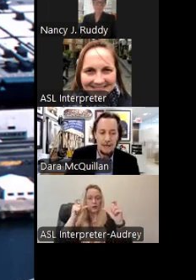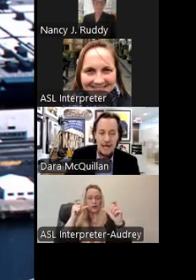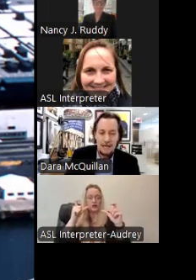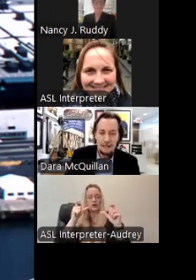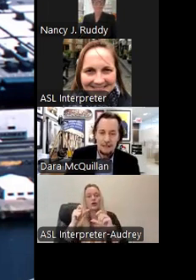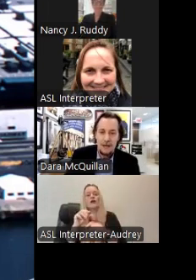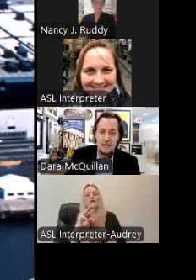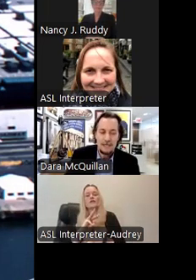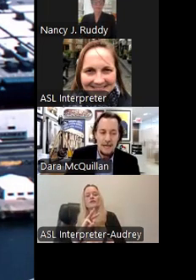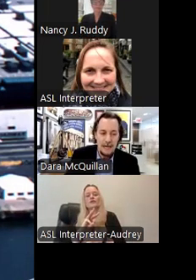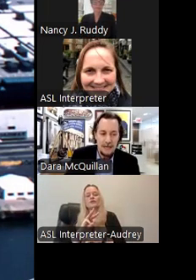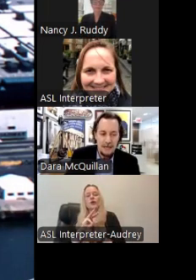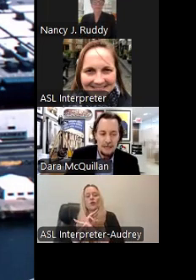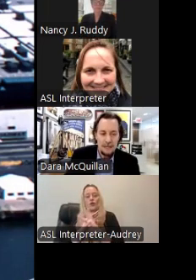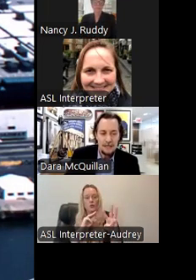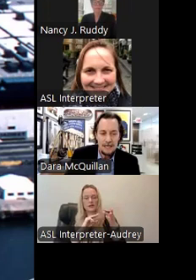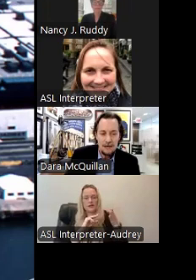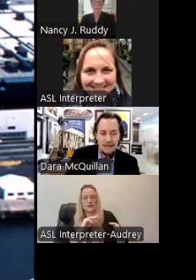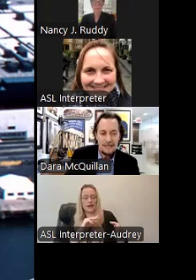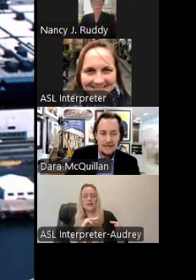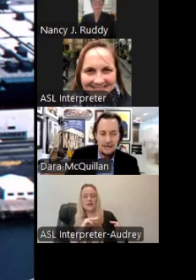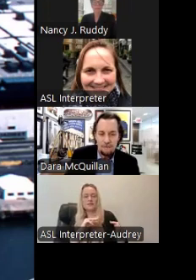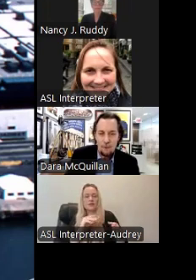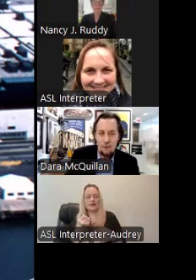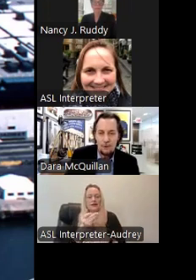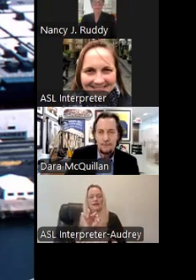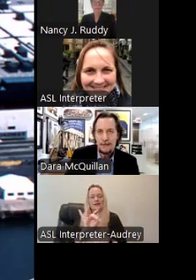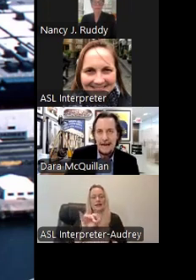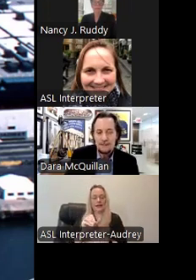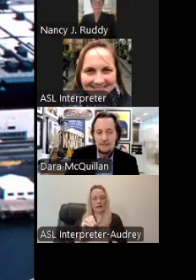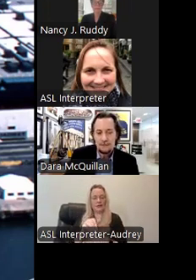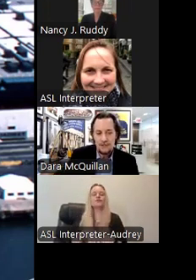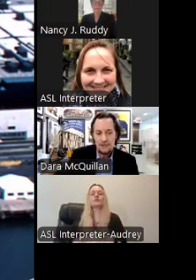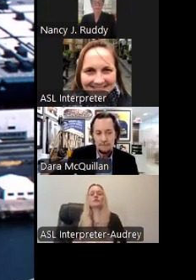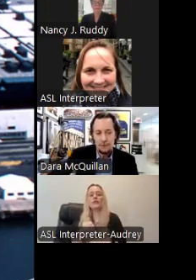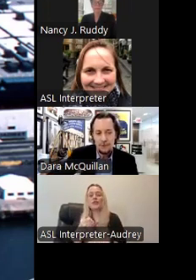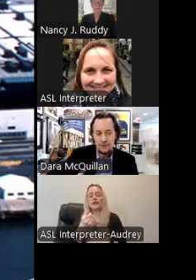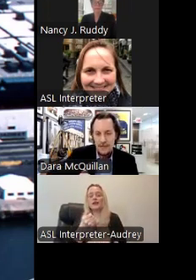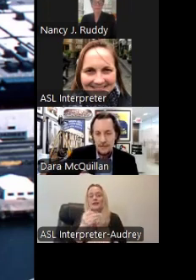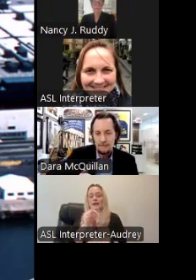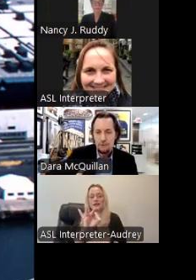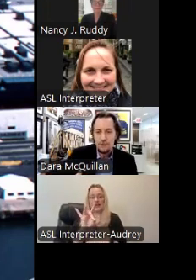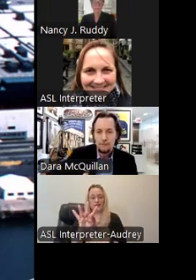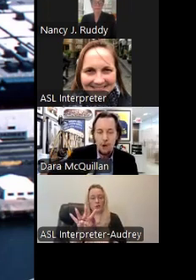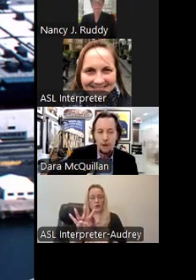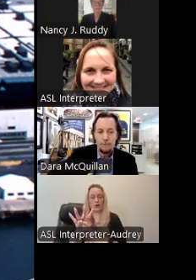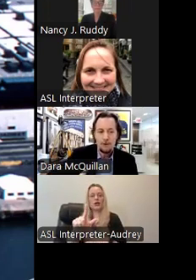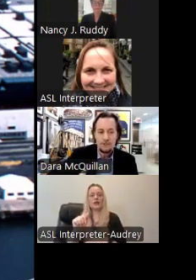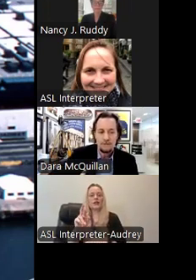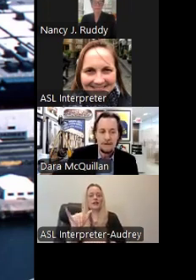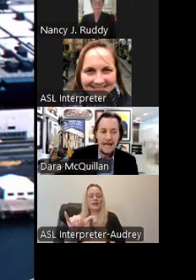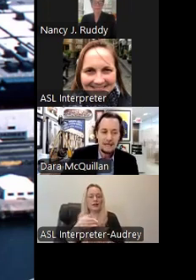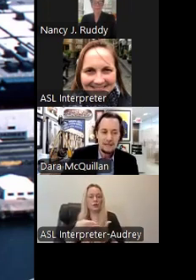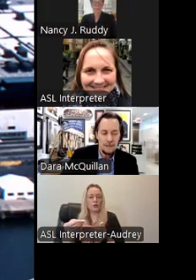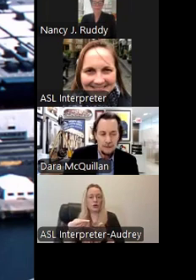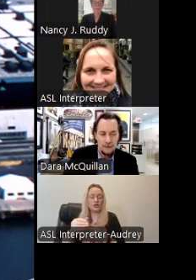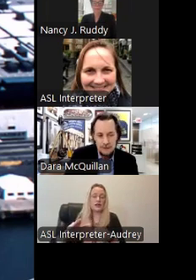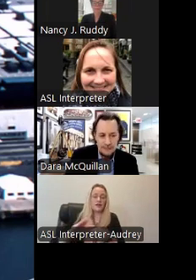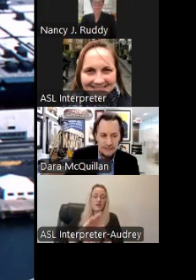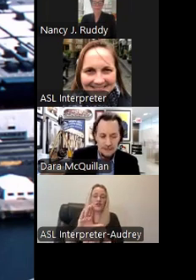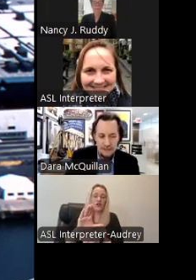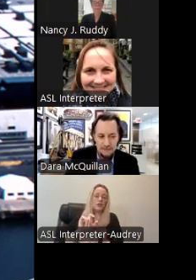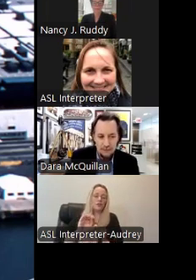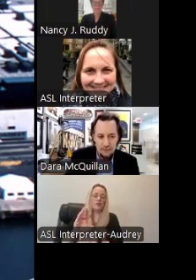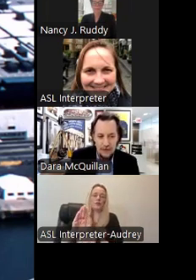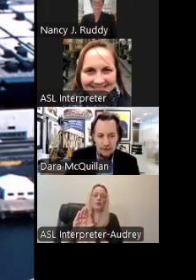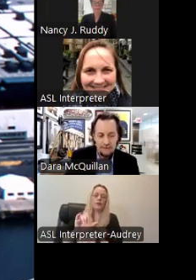side of Manhattan in 1980. In 1984, Larry Silverstein purchased a full block parcel of land. You can